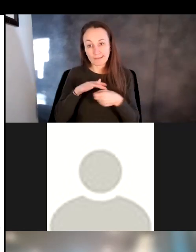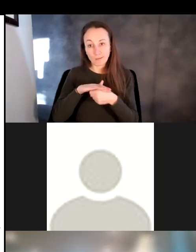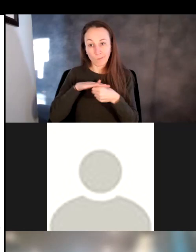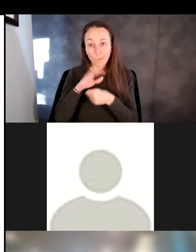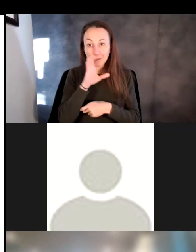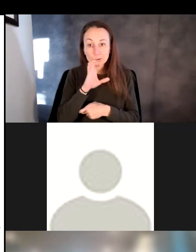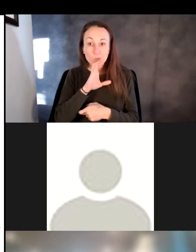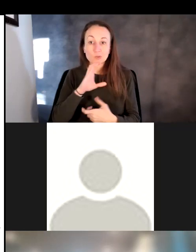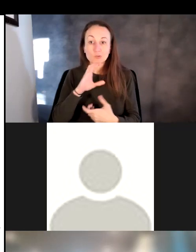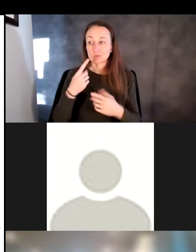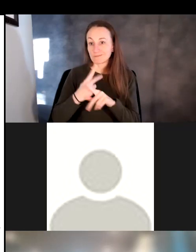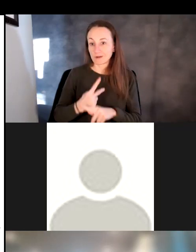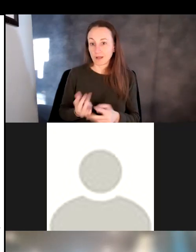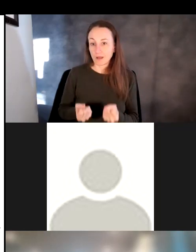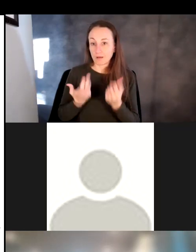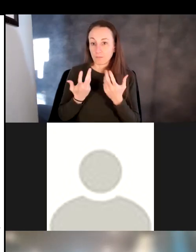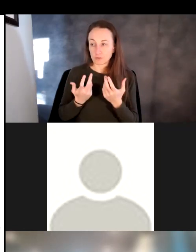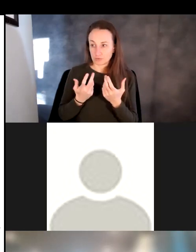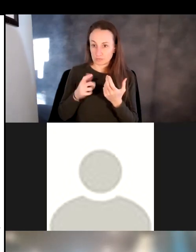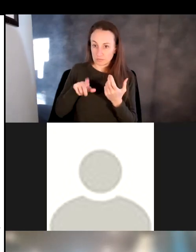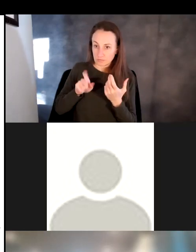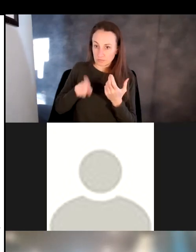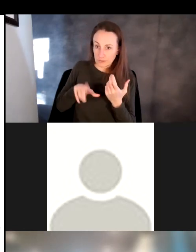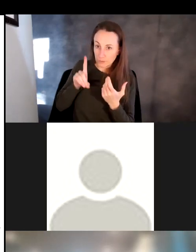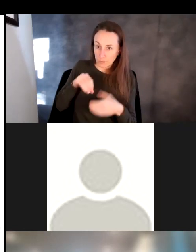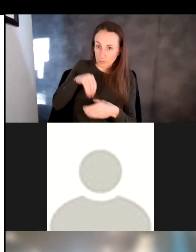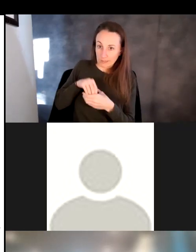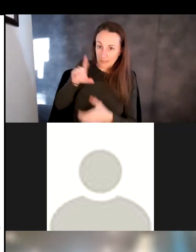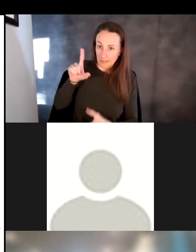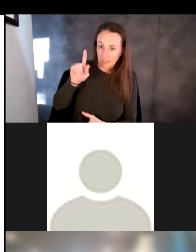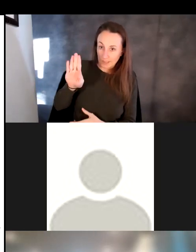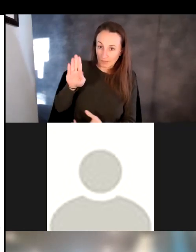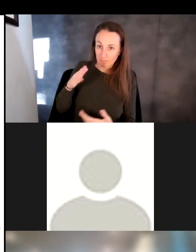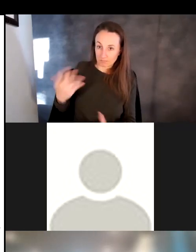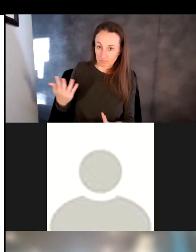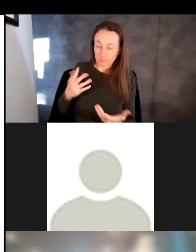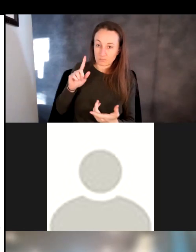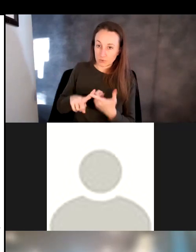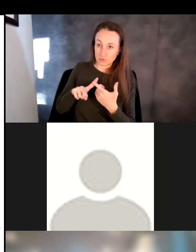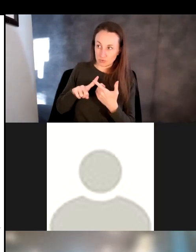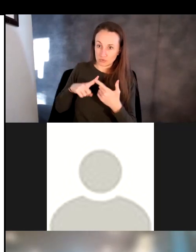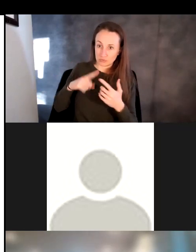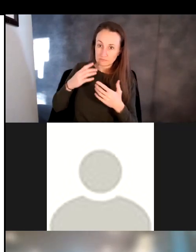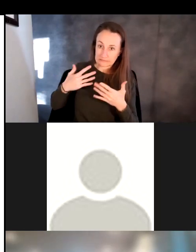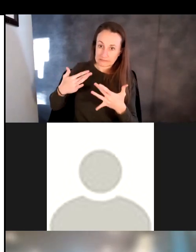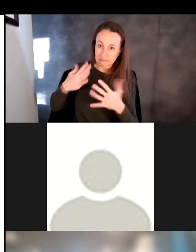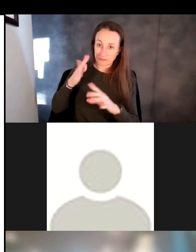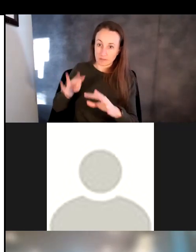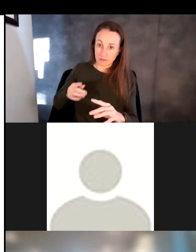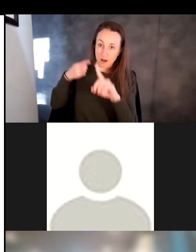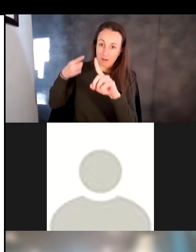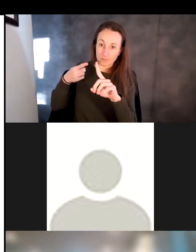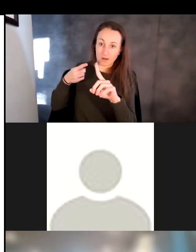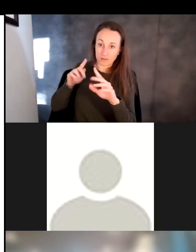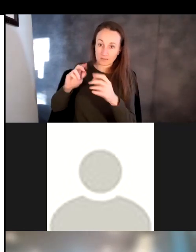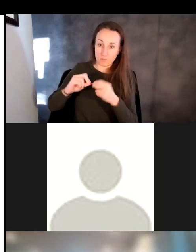to how much we need to do in the lab to reach an optimized protein. And so just to kind of